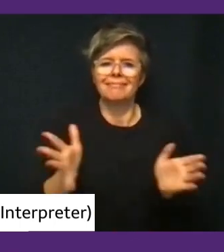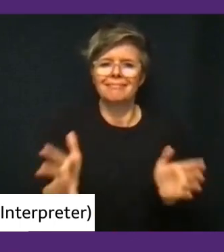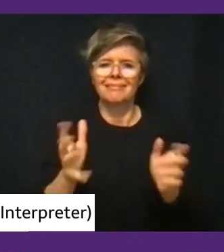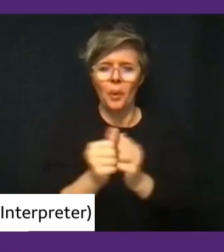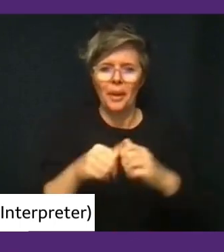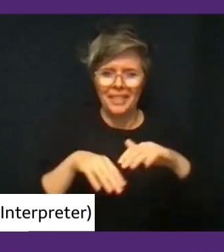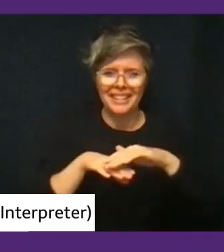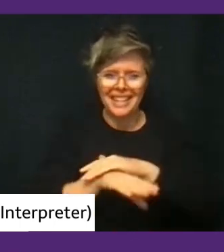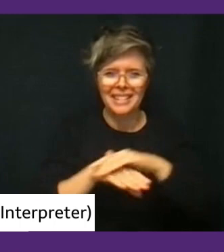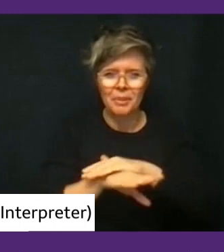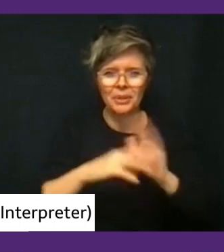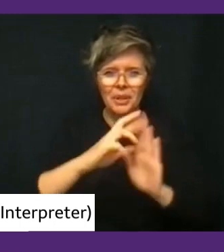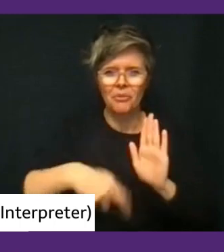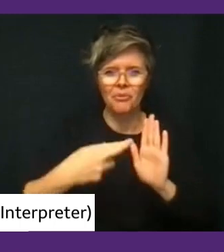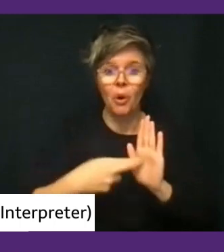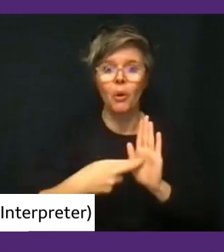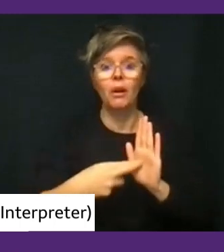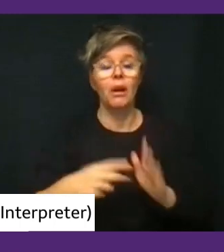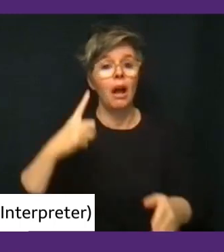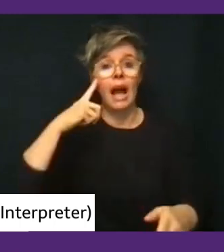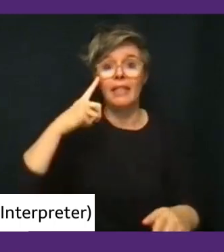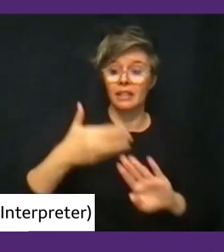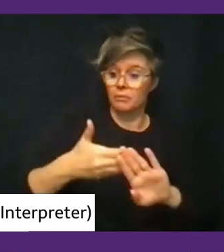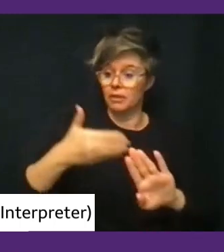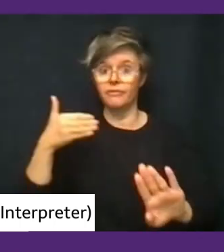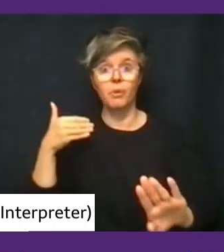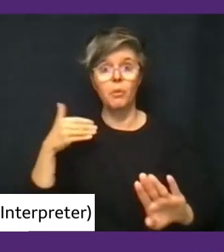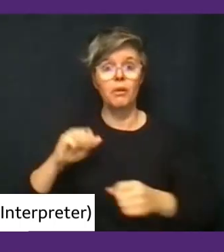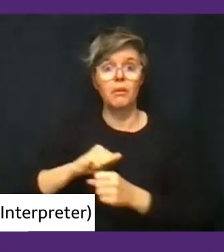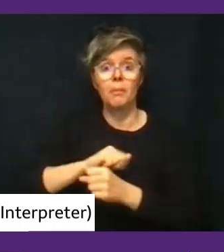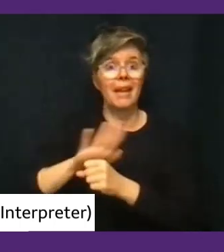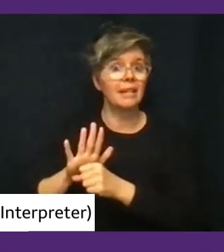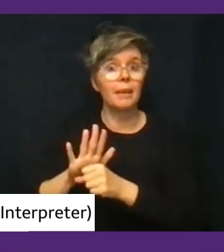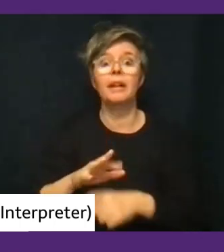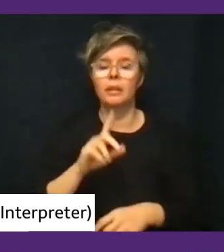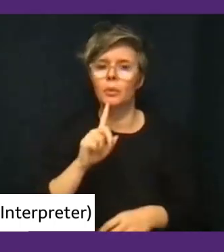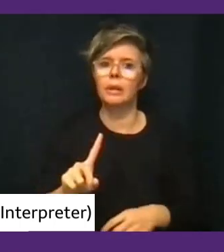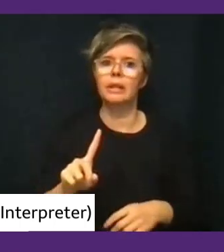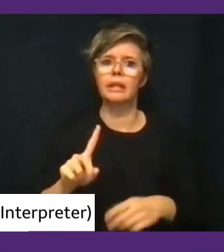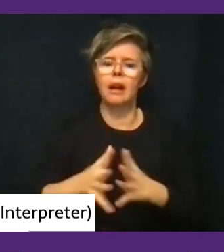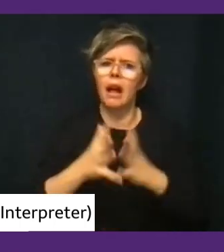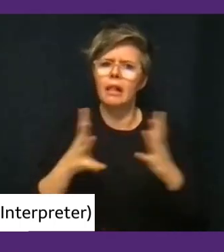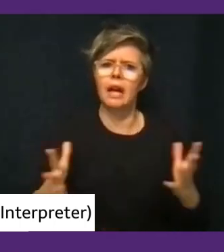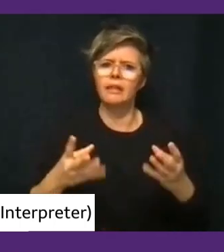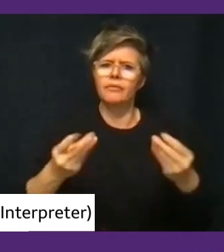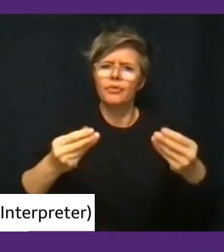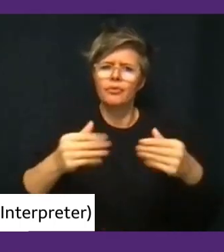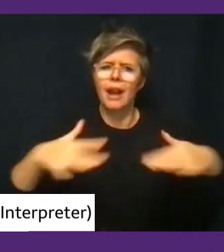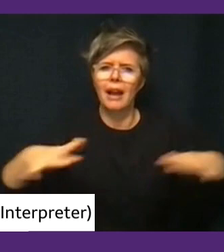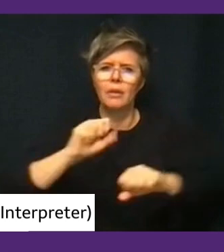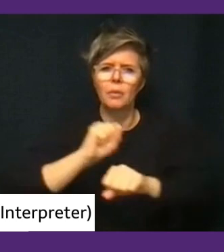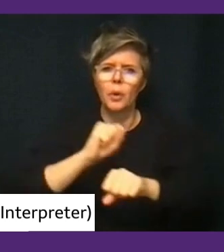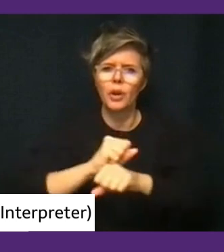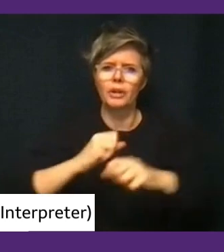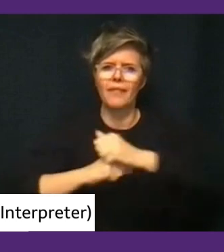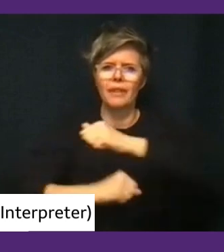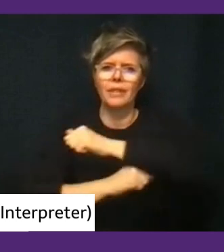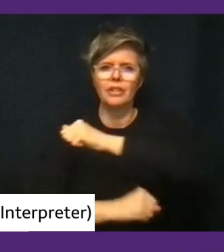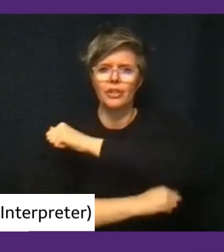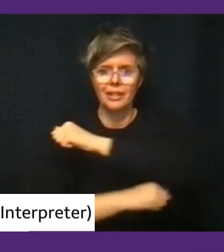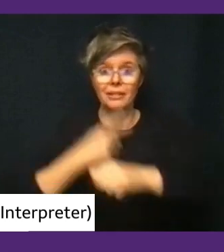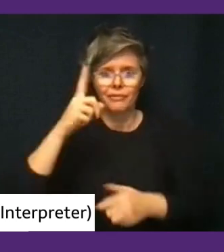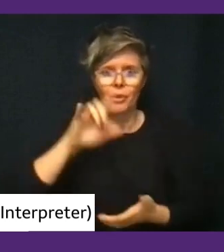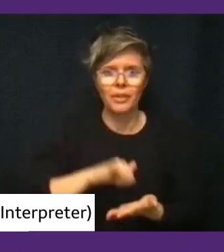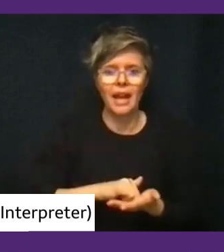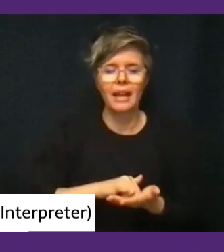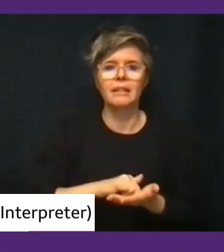put in long before the pandemic. And I think a lot of within our companies,